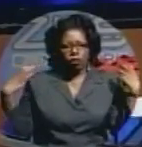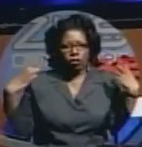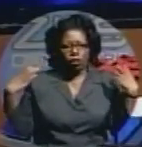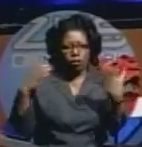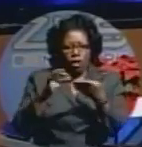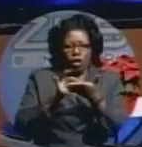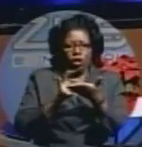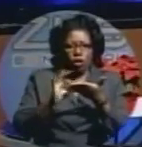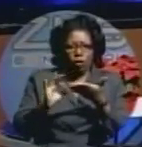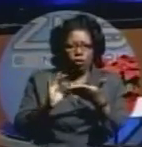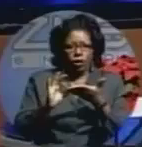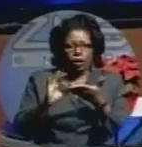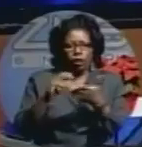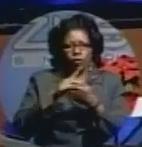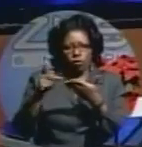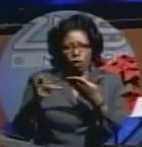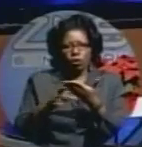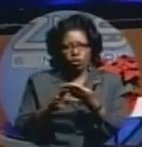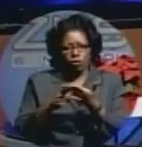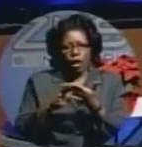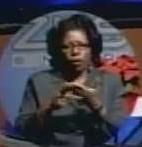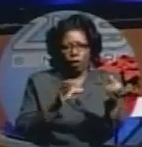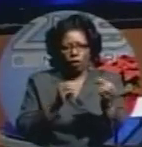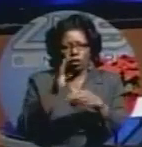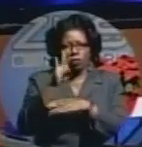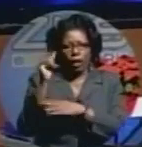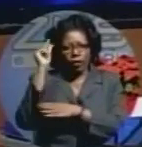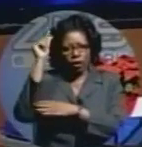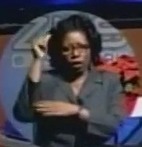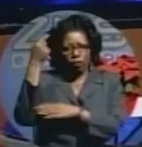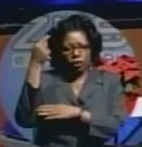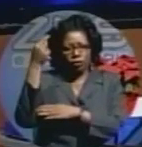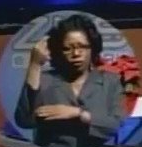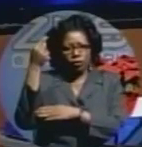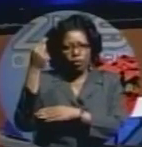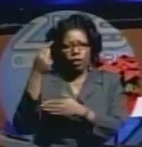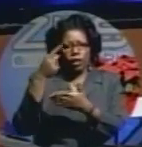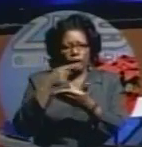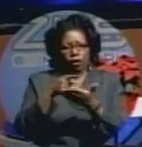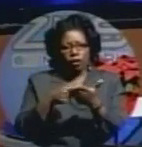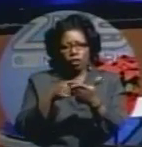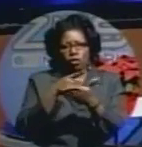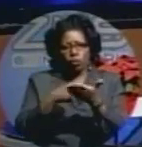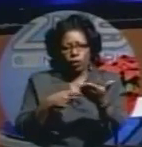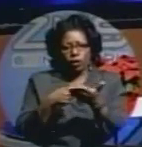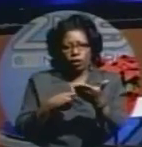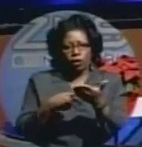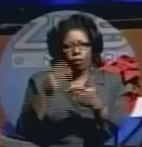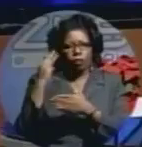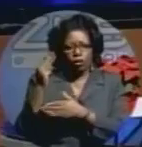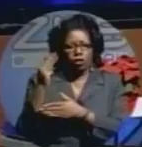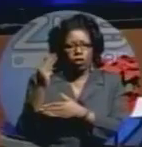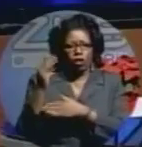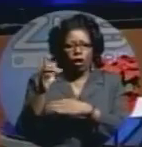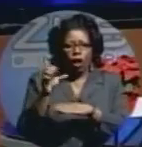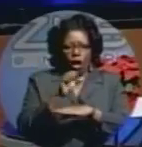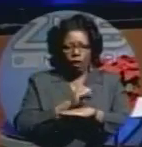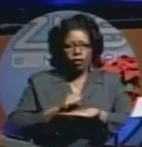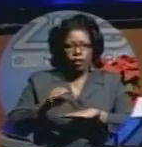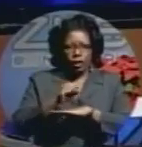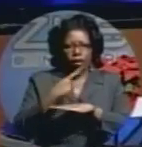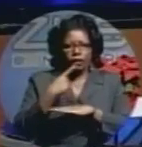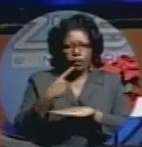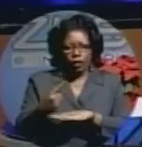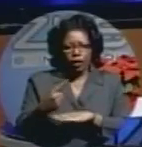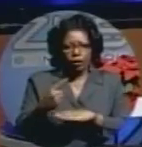opposed to the relief program currently being organized by the government. Well, here's what the Minister of State in the Ministry of Finance, Michael Halkitis, had to